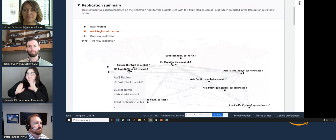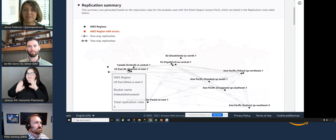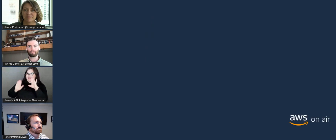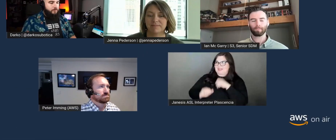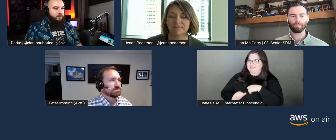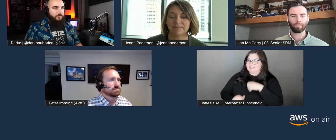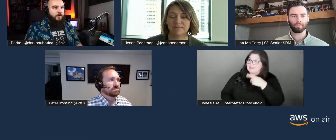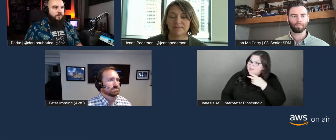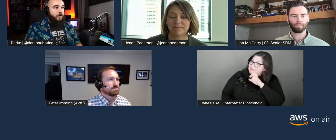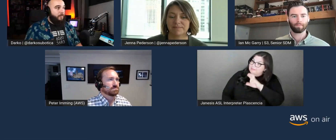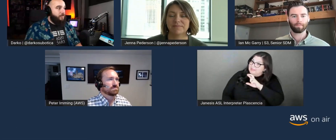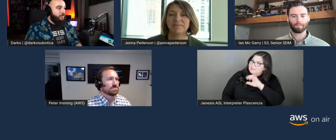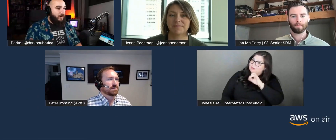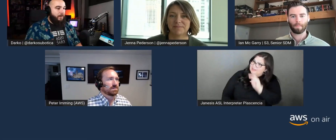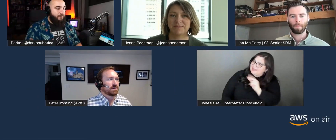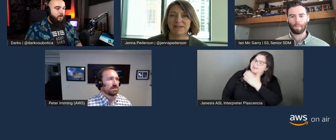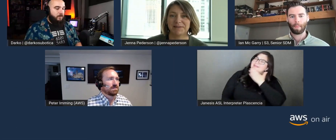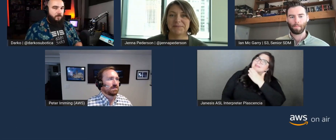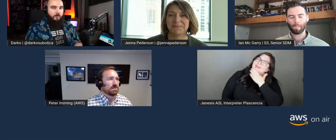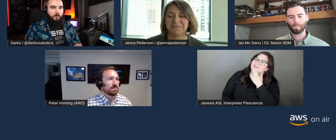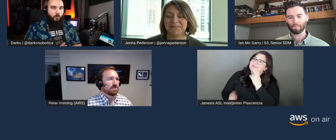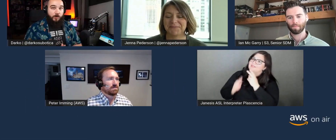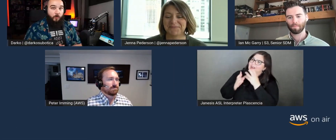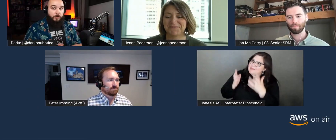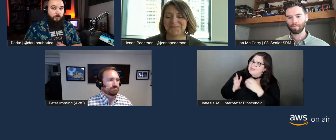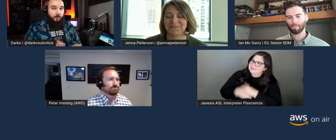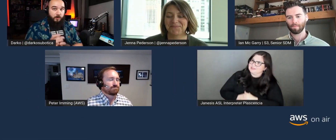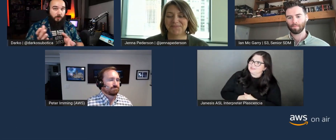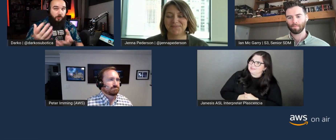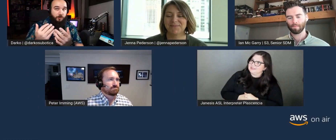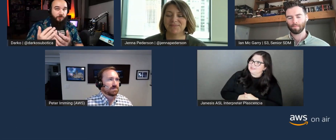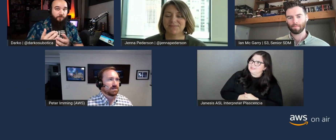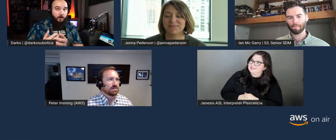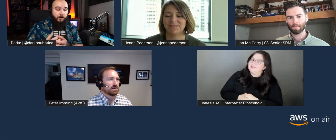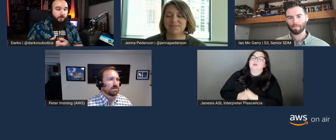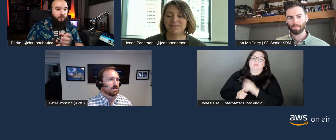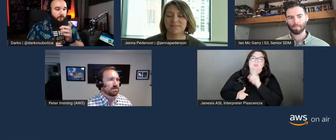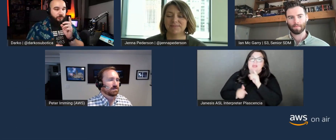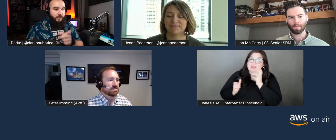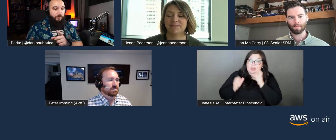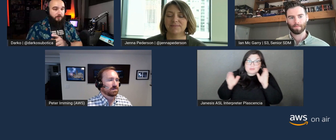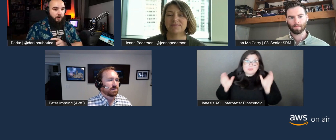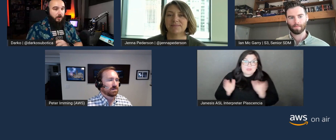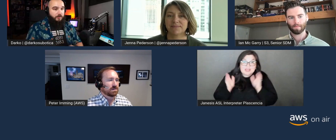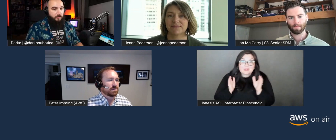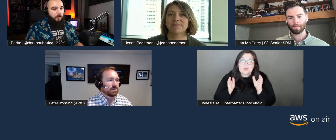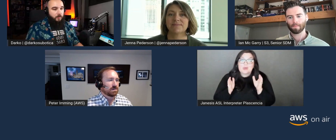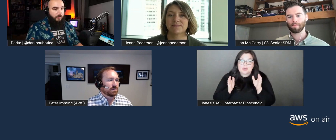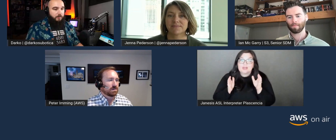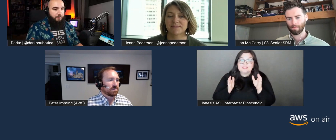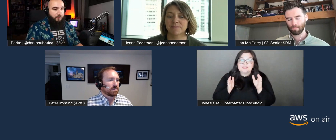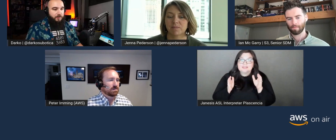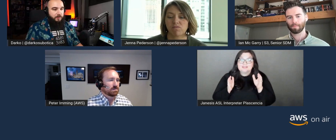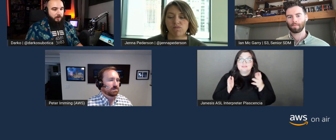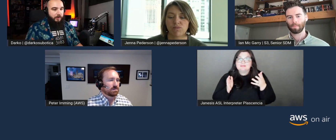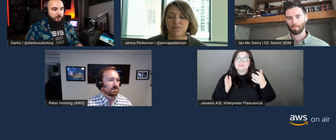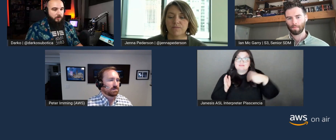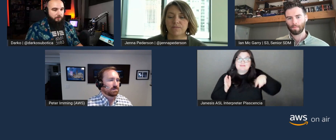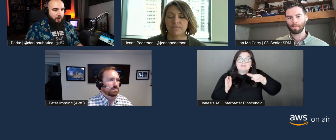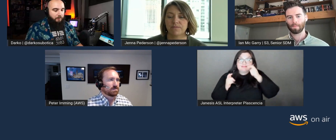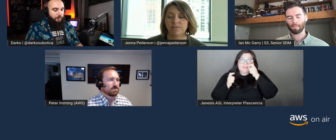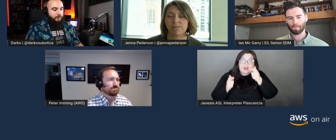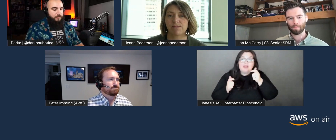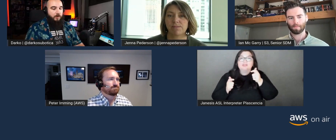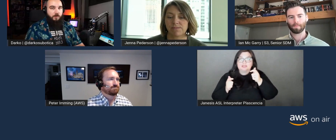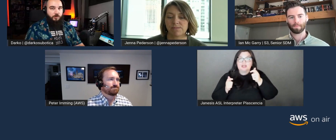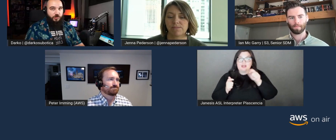Peter, Ian, thank you very much. We want to encourage the audience to check out the blog. So we're going to be posting the link to the